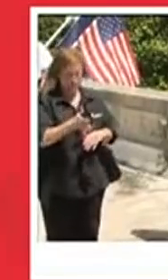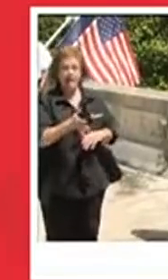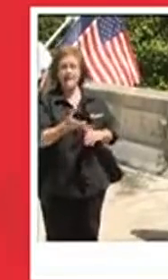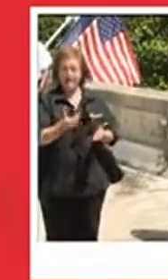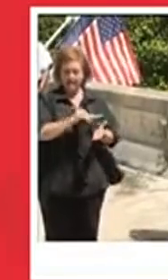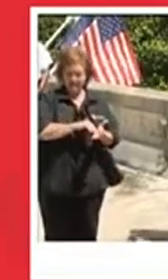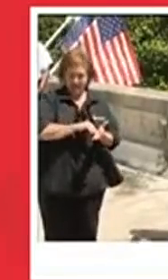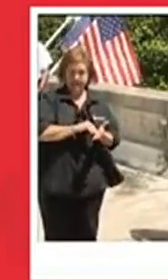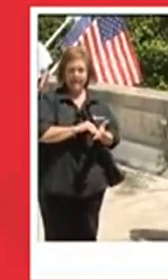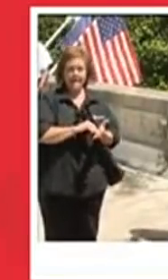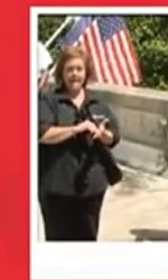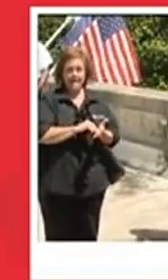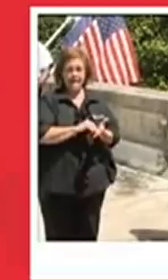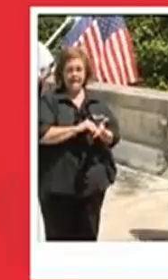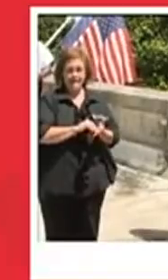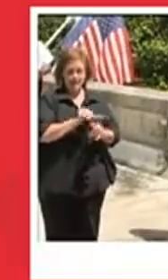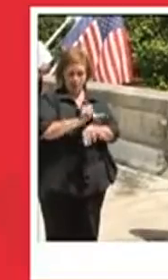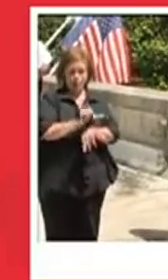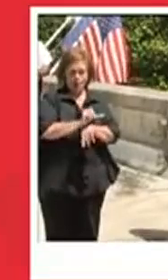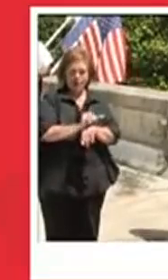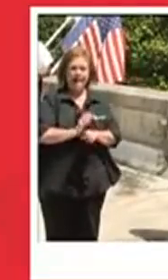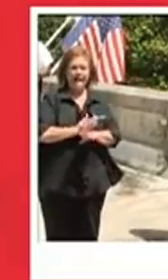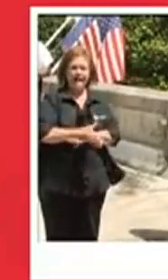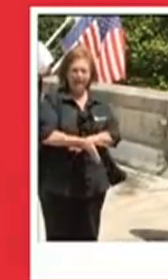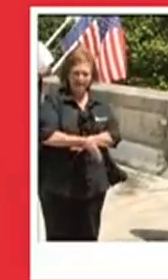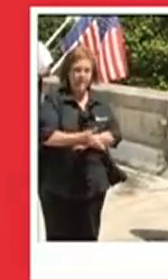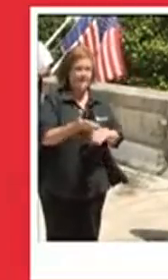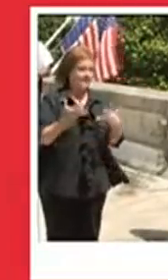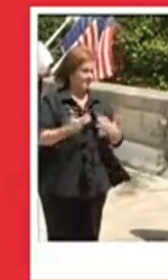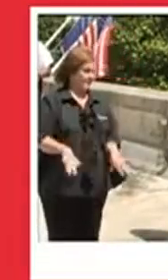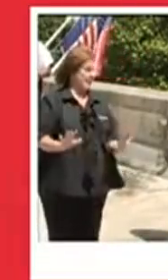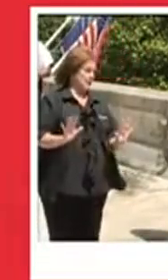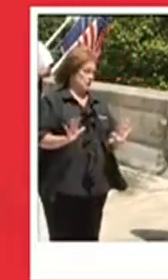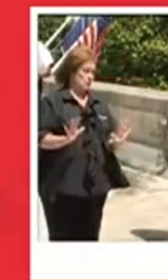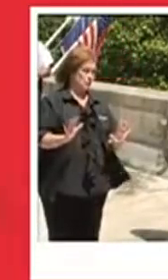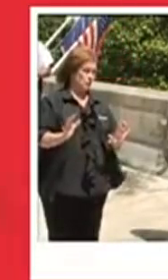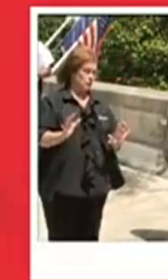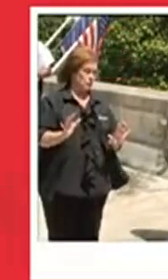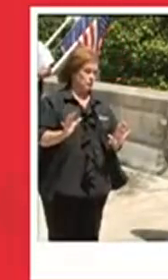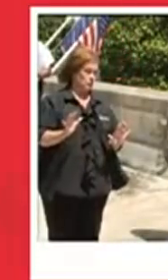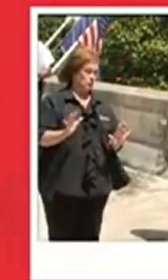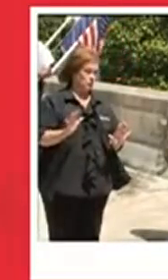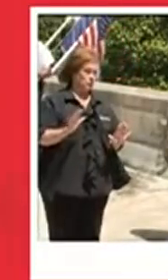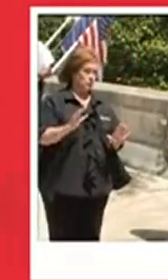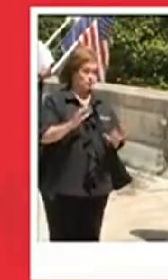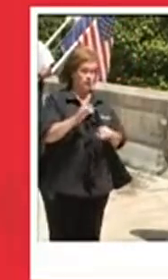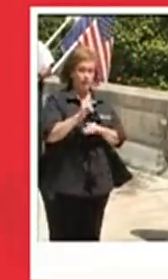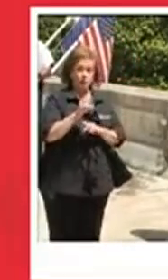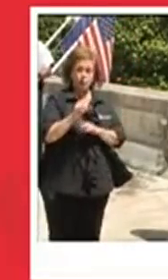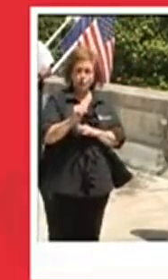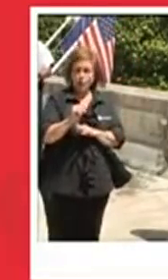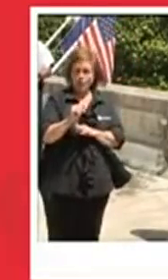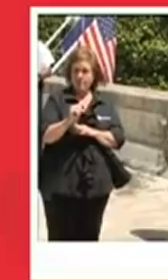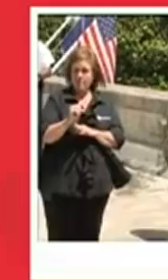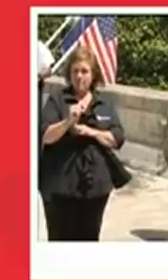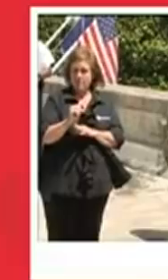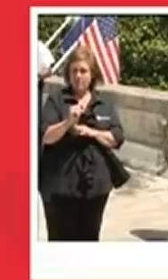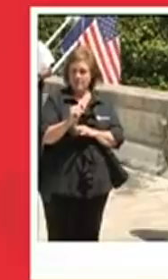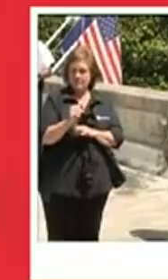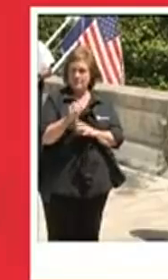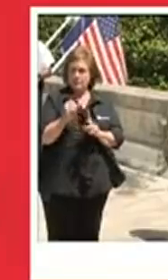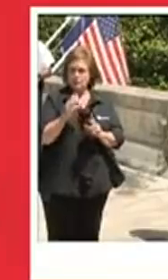their time moving forward after we see the impacts of Tropical Storm Cristobal. It remains a